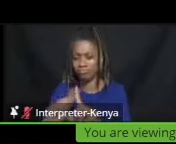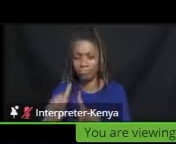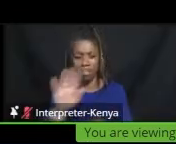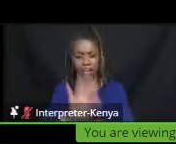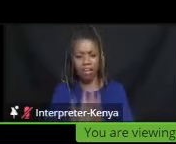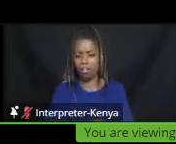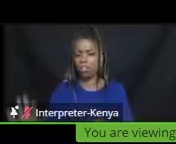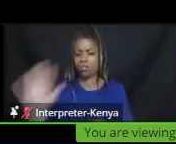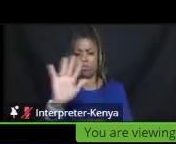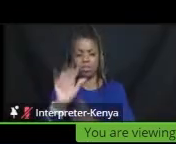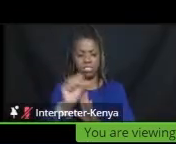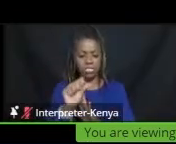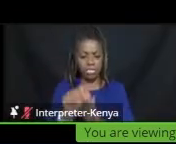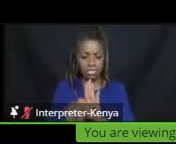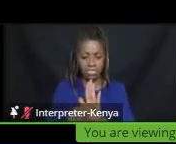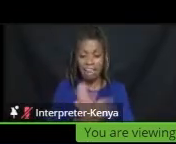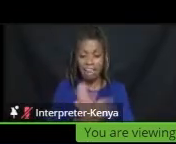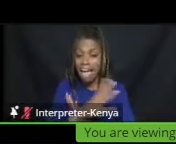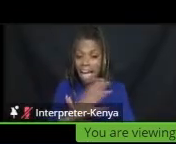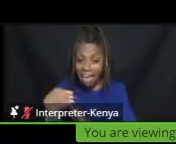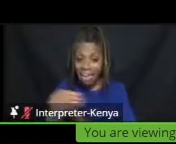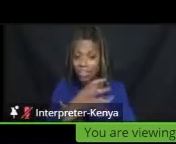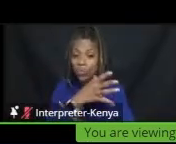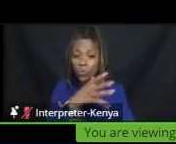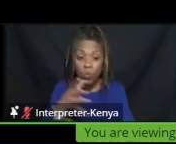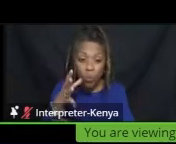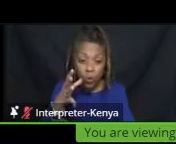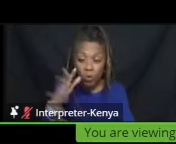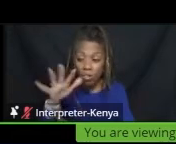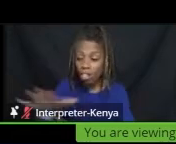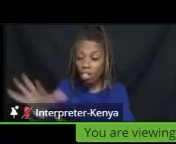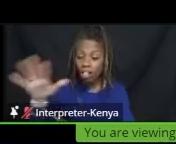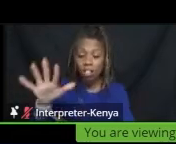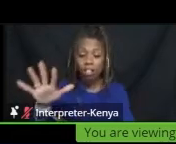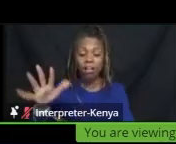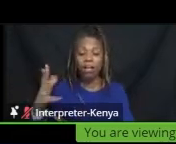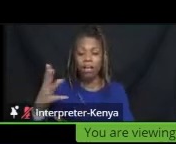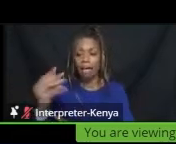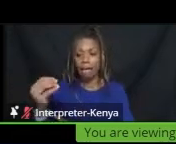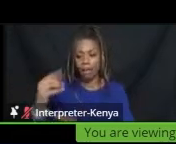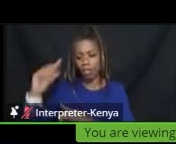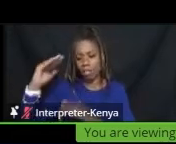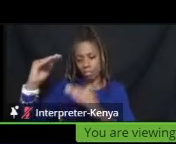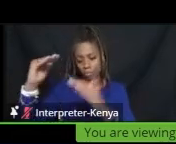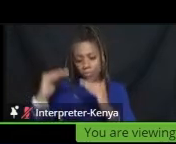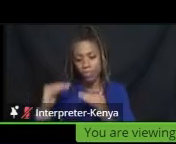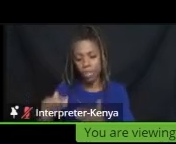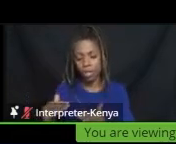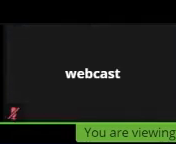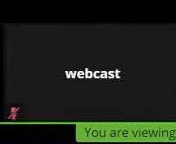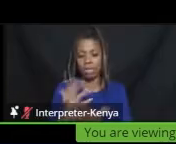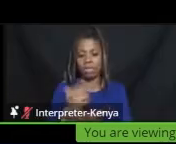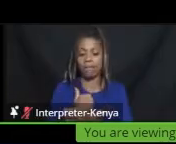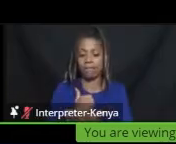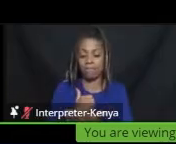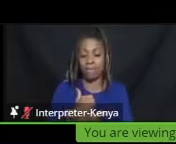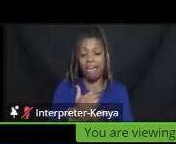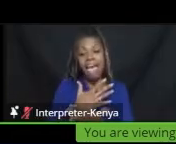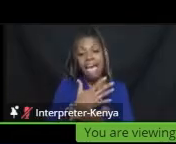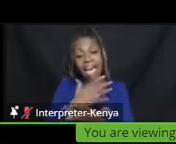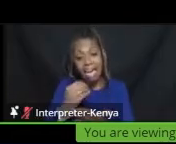as people from rural areas, low income families, and people from more affluent parts of our state,